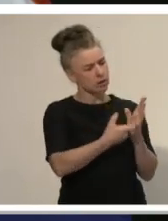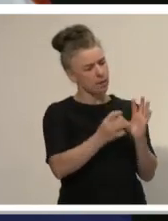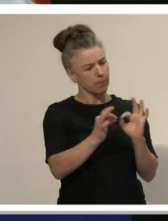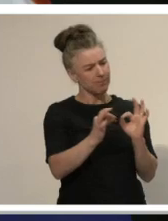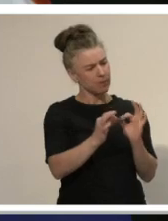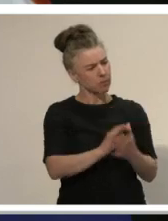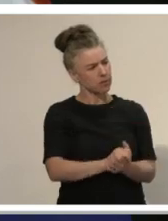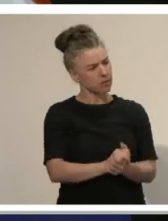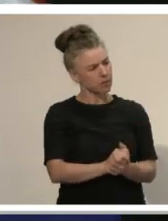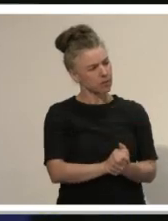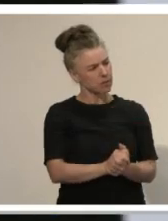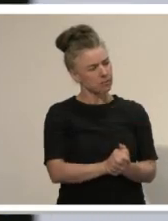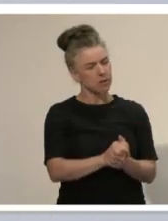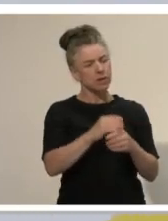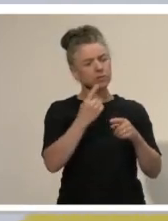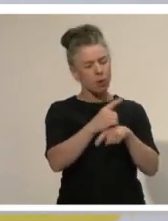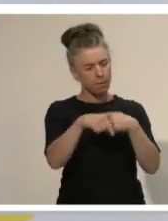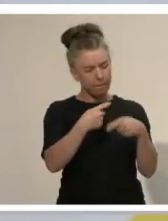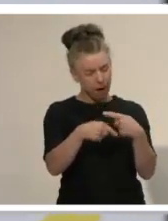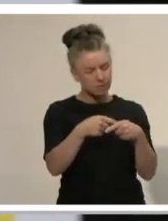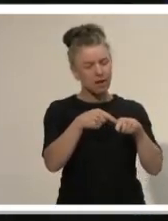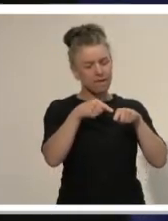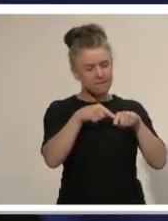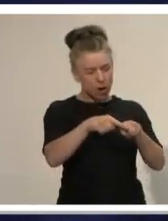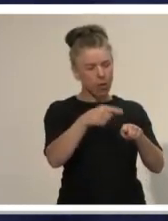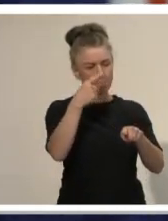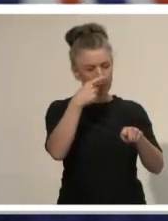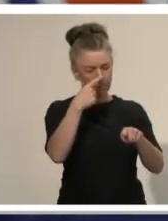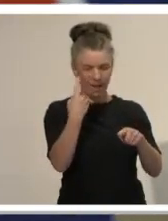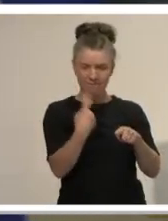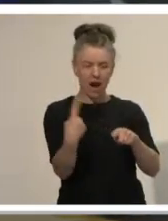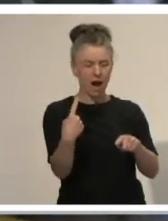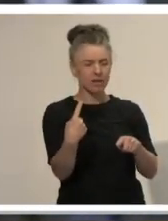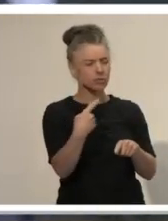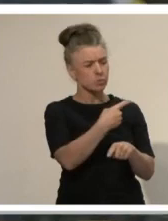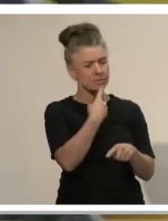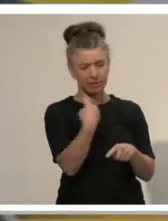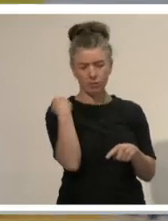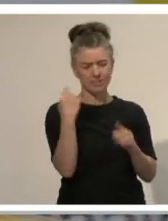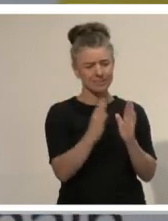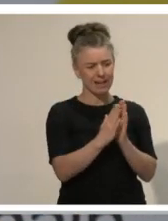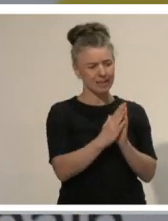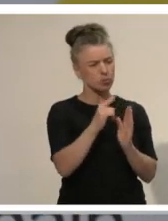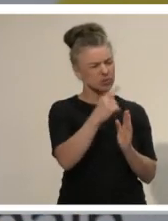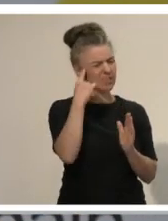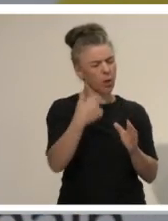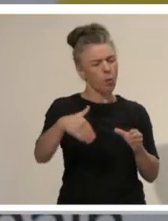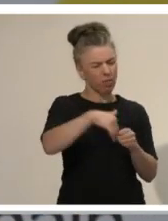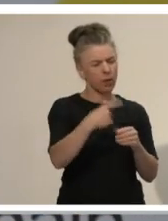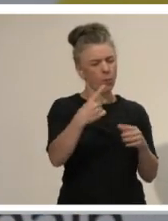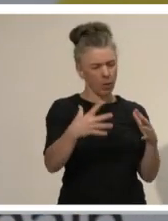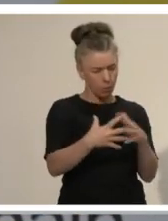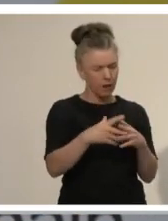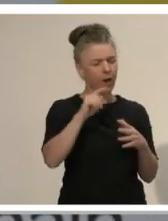the capacity of contact tracing, the capacity and timeliness, on Sunday I think it was, you said you were confident that within a week we'll reach what